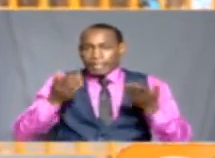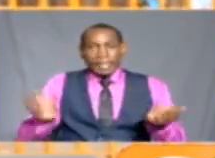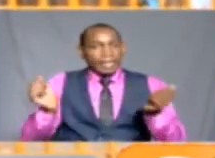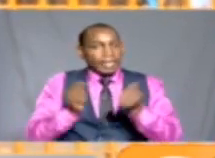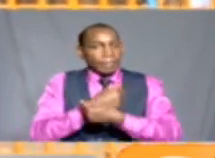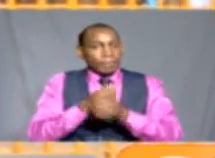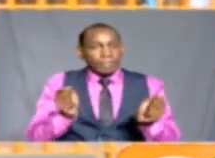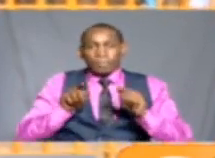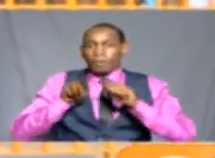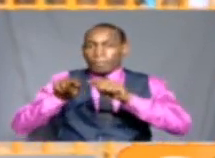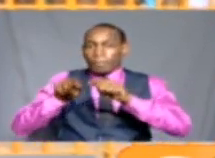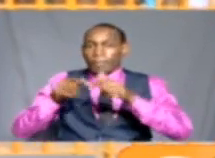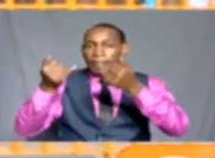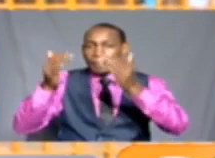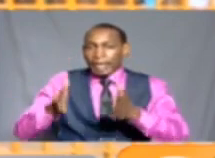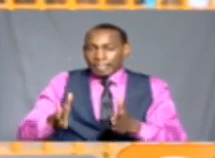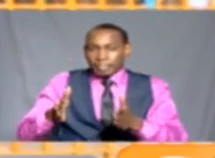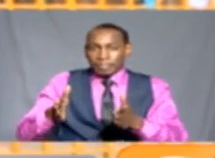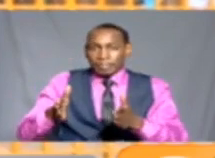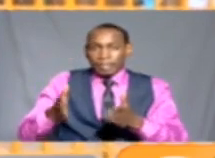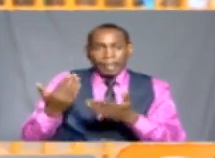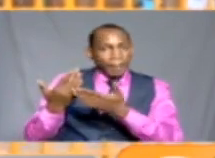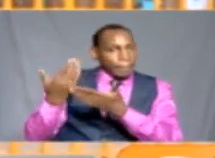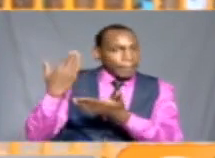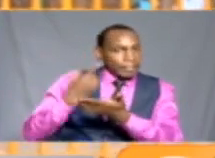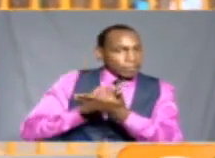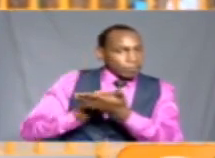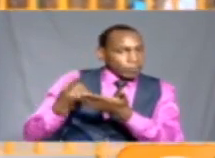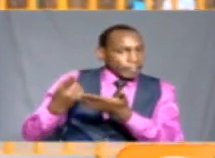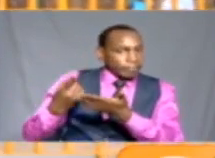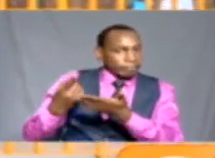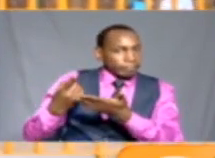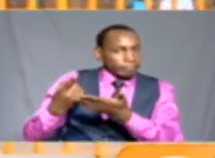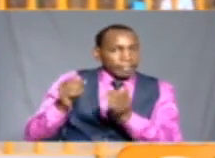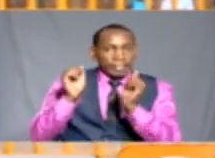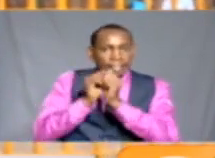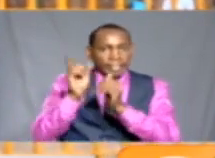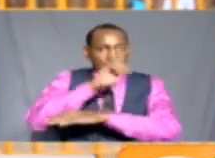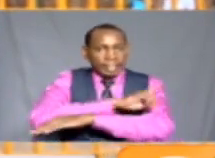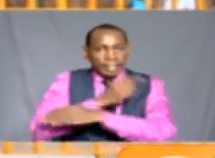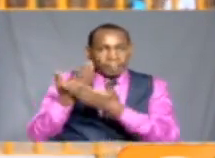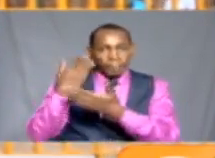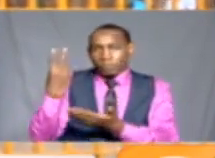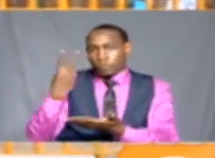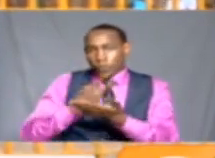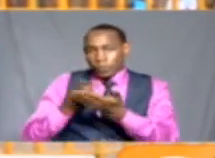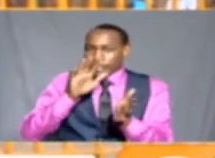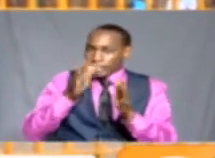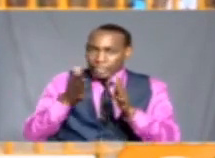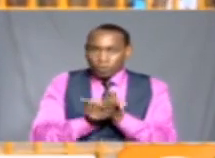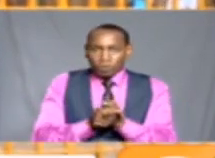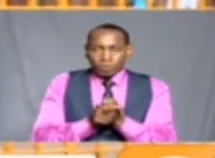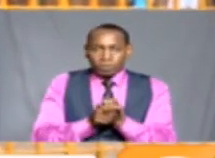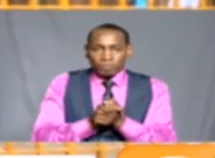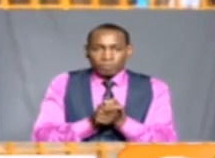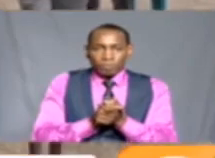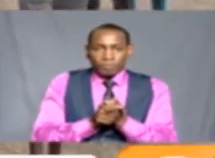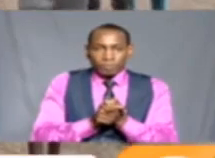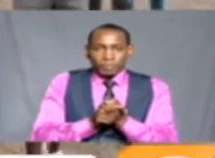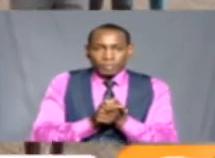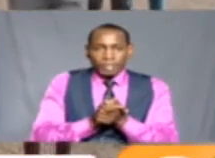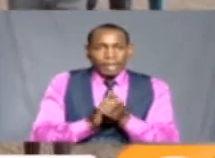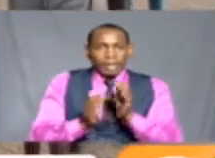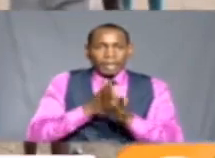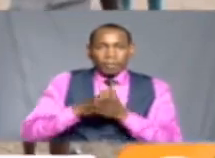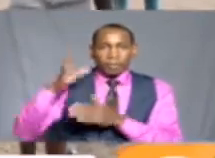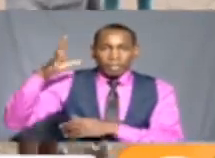the players, you know, it's last week, 10 days ago, 2 weeks ago, they disconnected the water in my house. As the